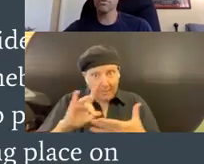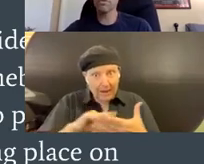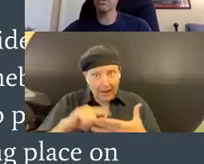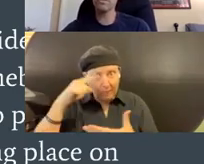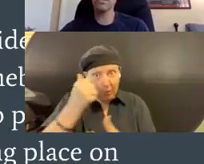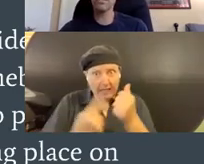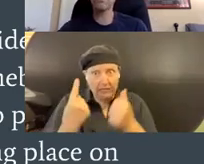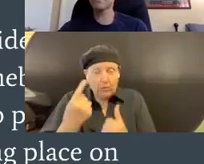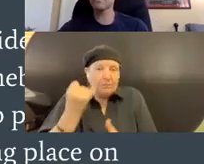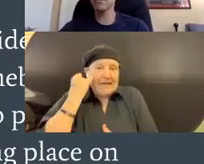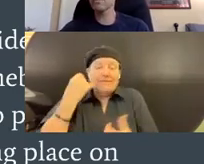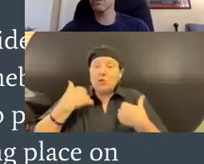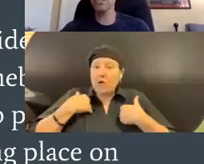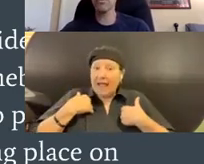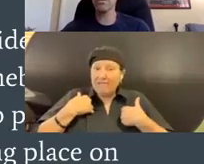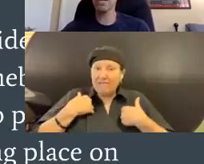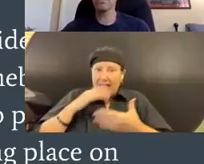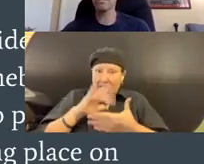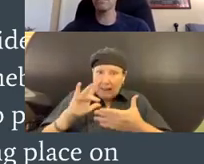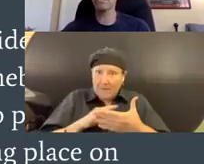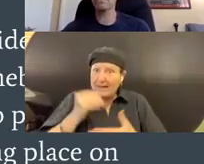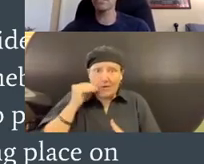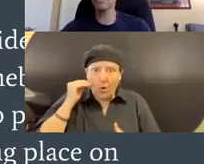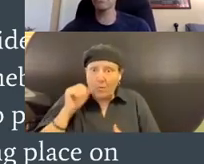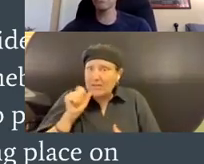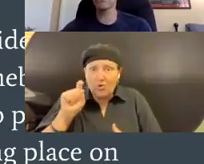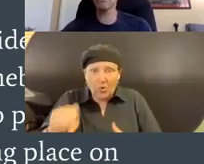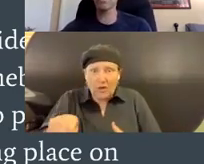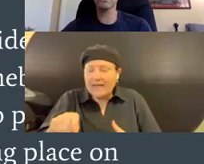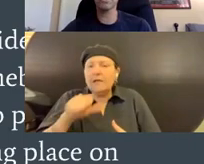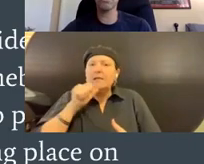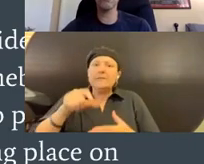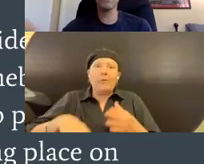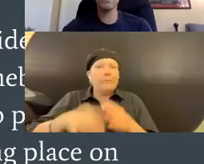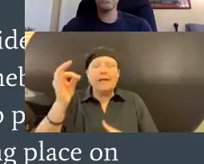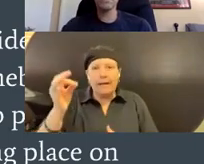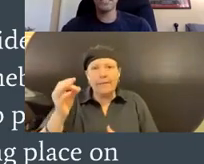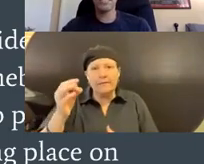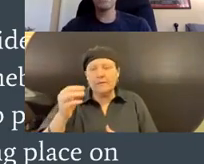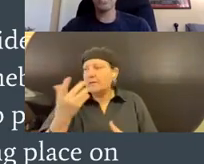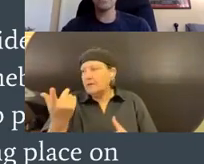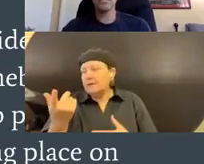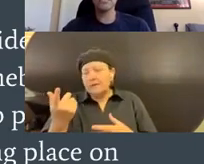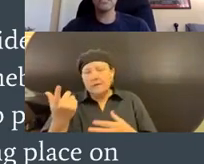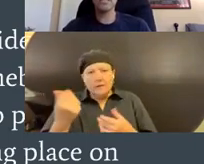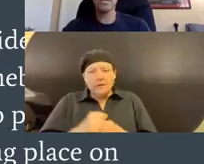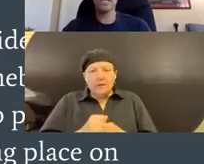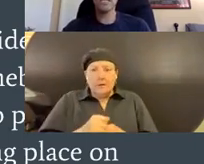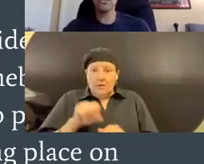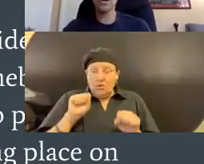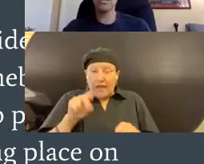and you don't need one, then please, don't check one out. It would just be another thing for you to sort of monitor at home. And as you can